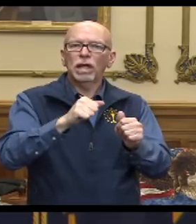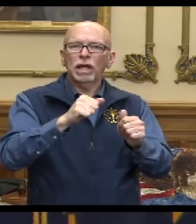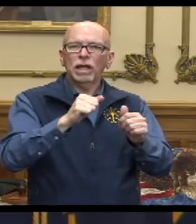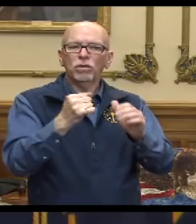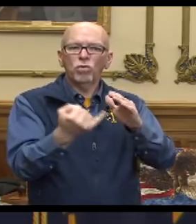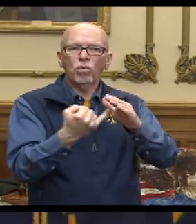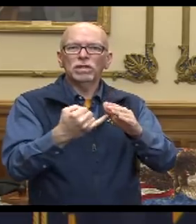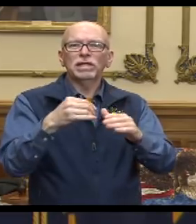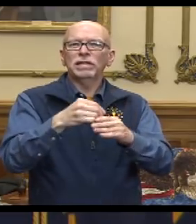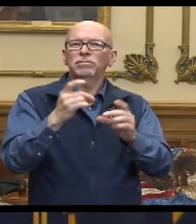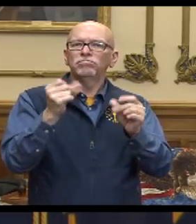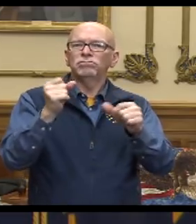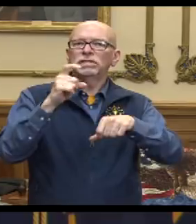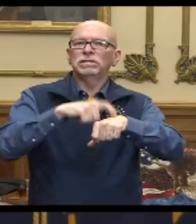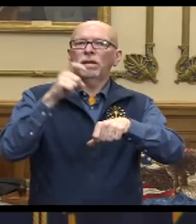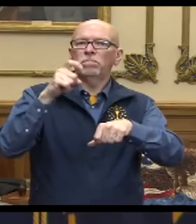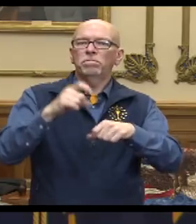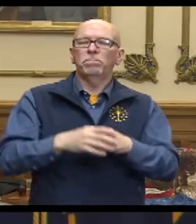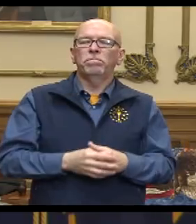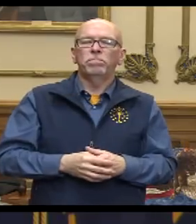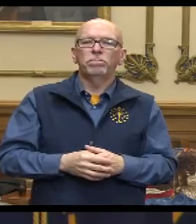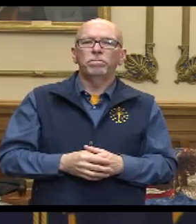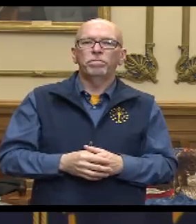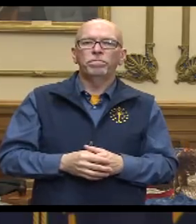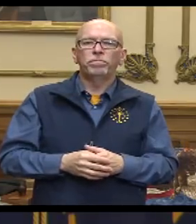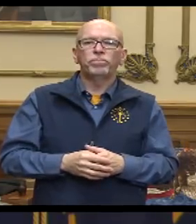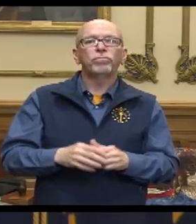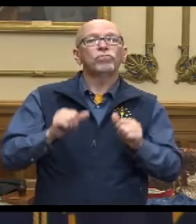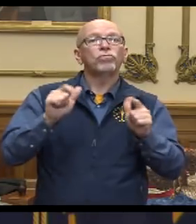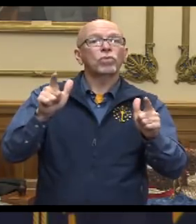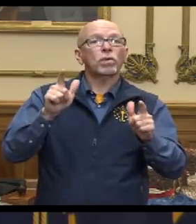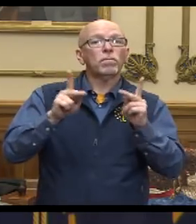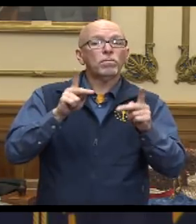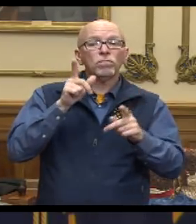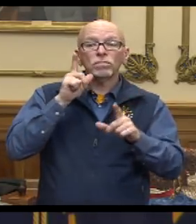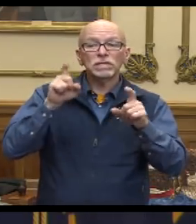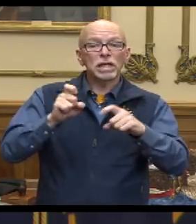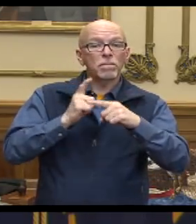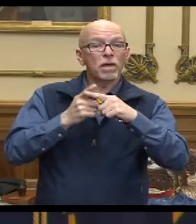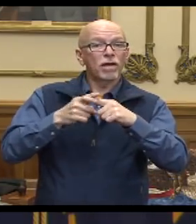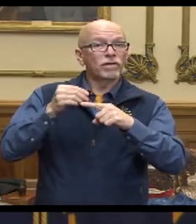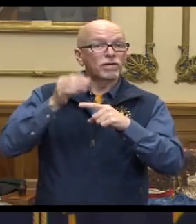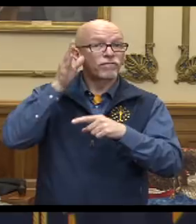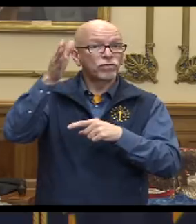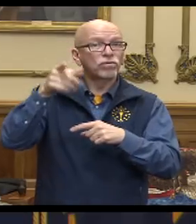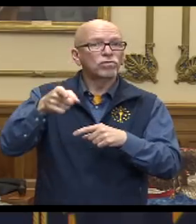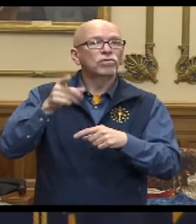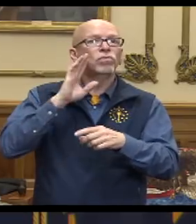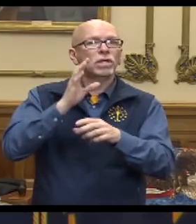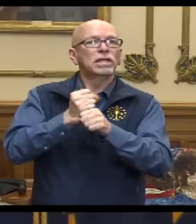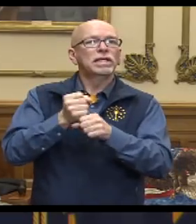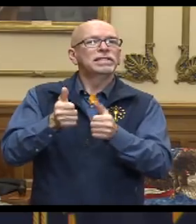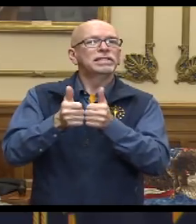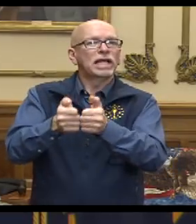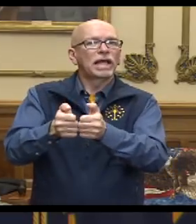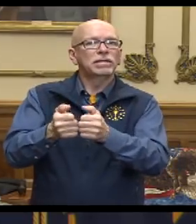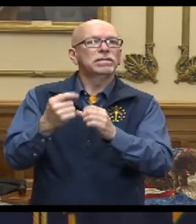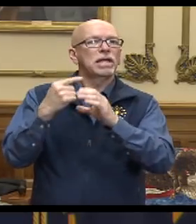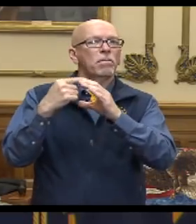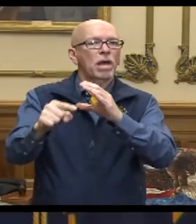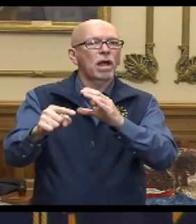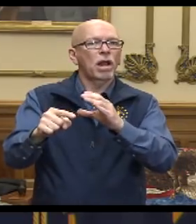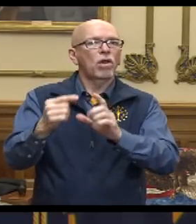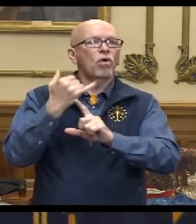fashion. All Hoosiers who test positive in the future will receive a text, email,